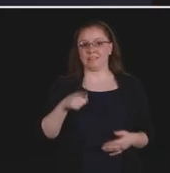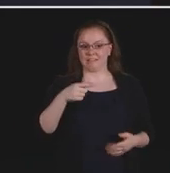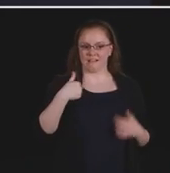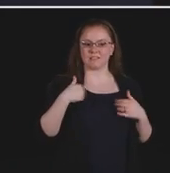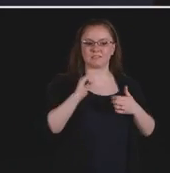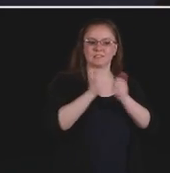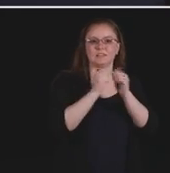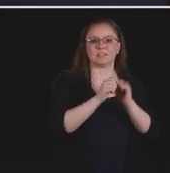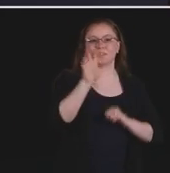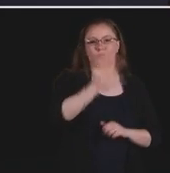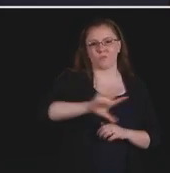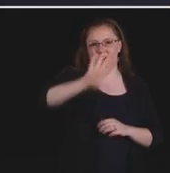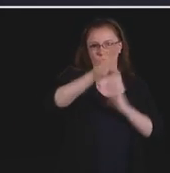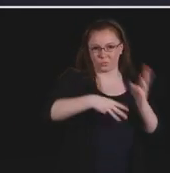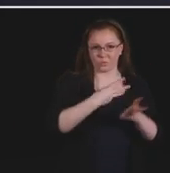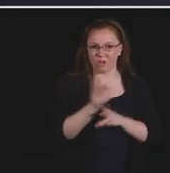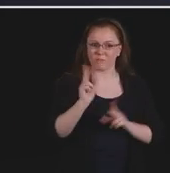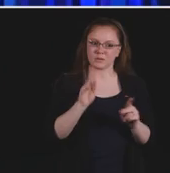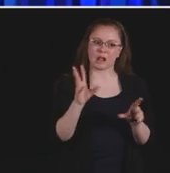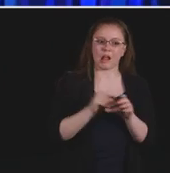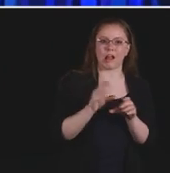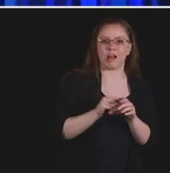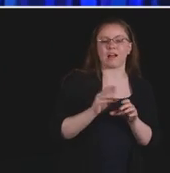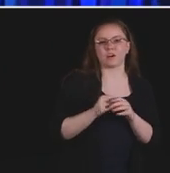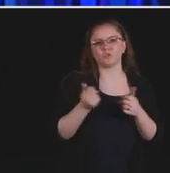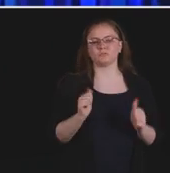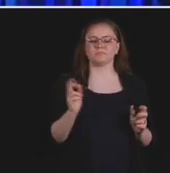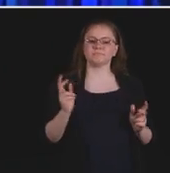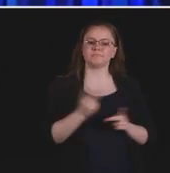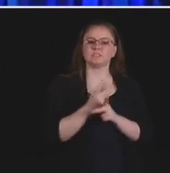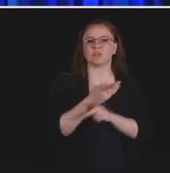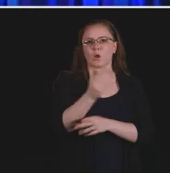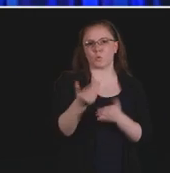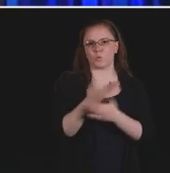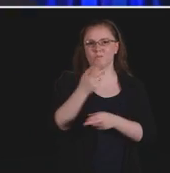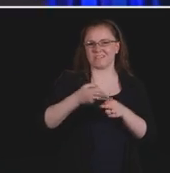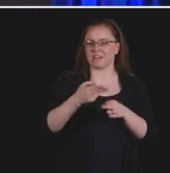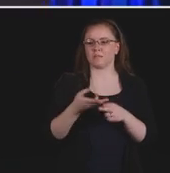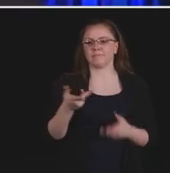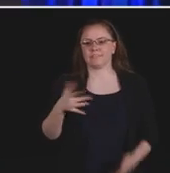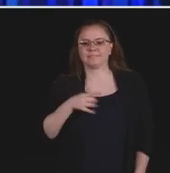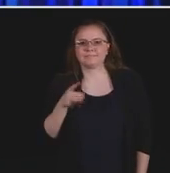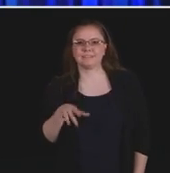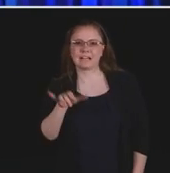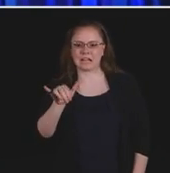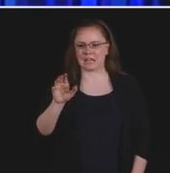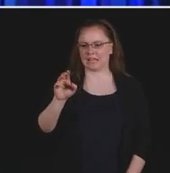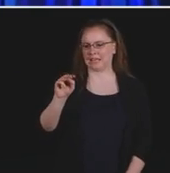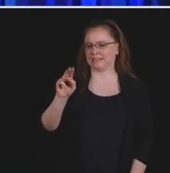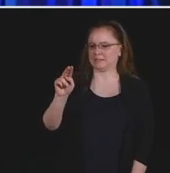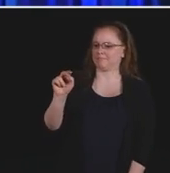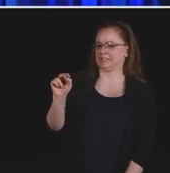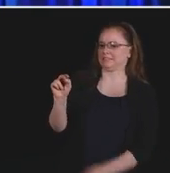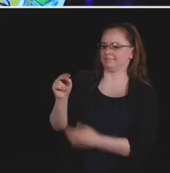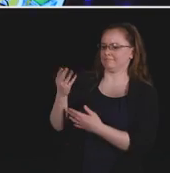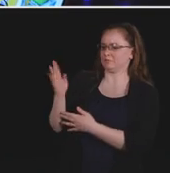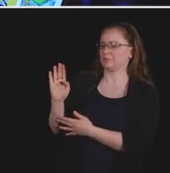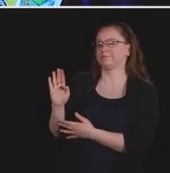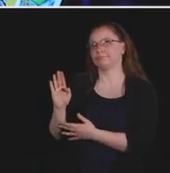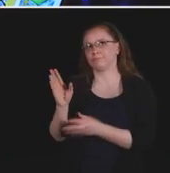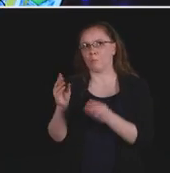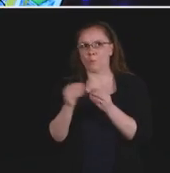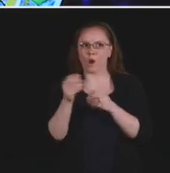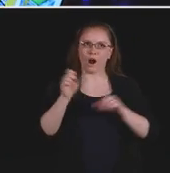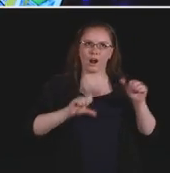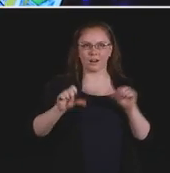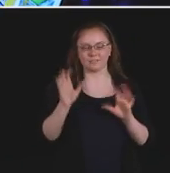like the color Enmin blue, which is more scientific. So they finally came up with a name based